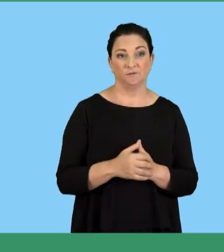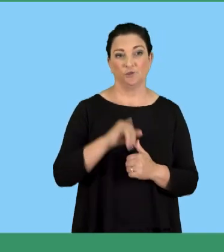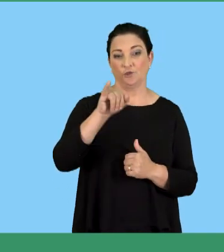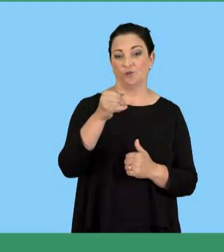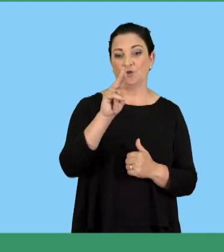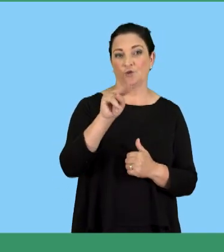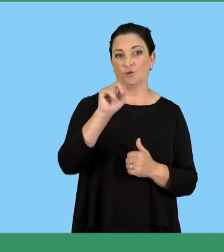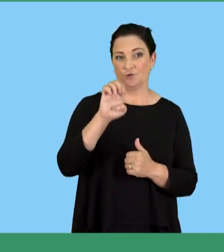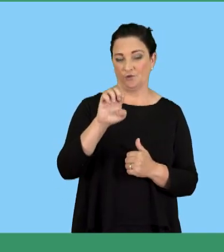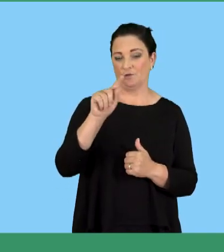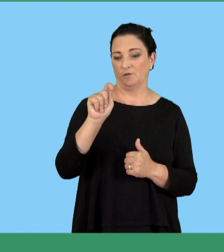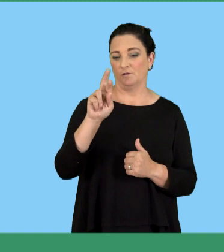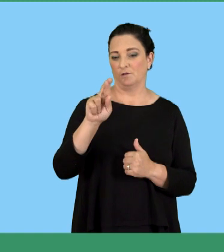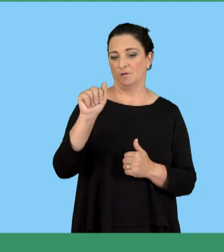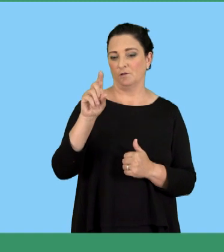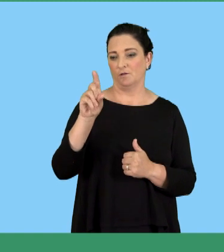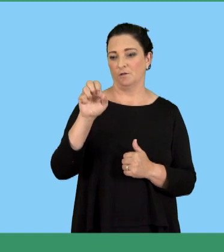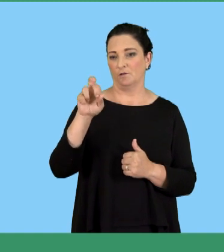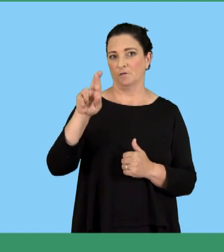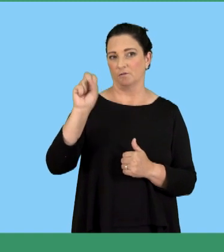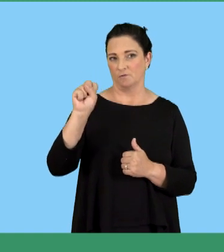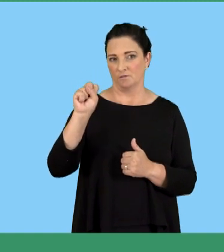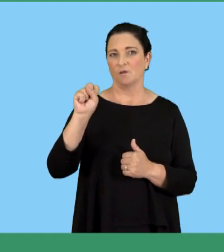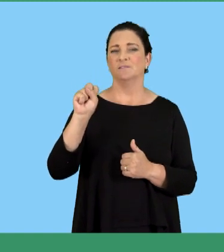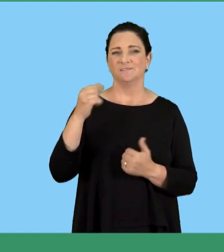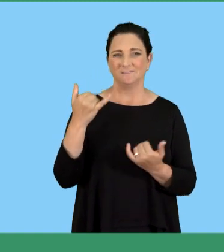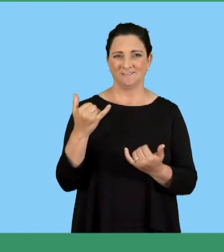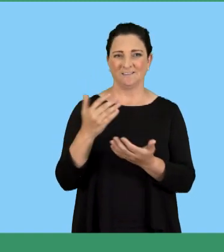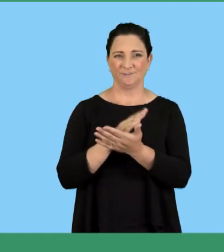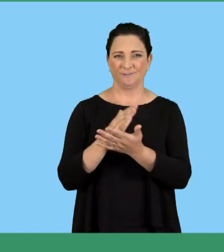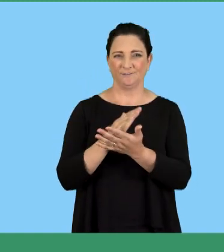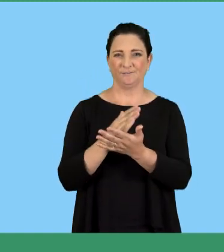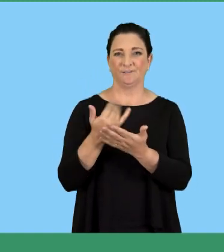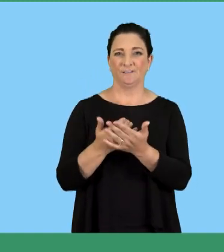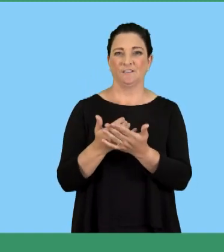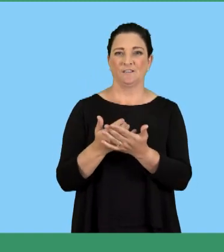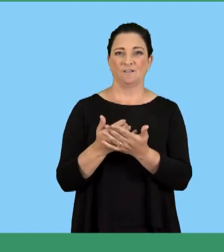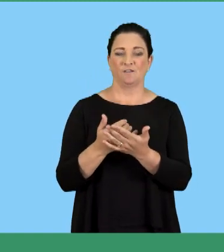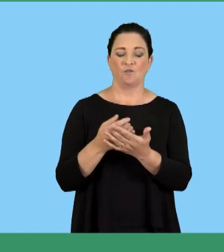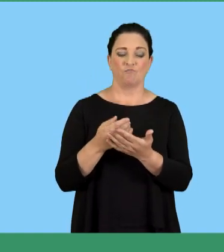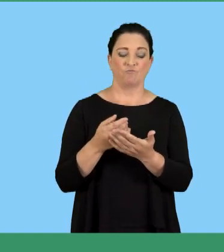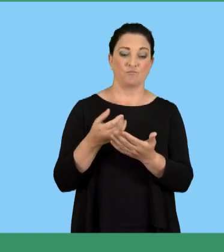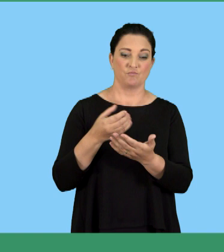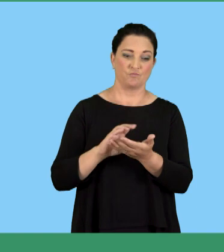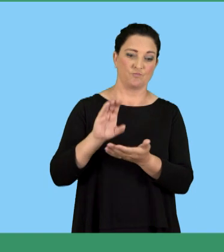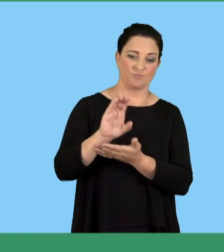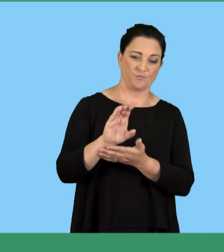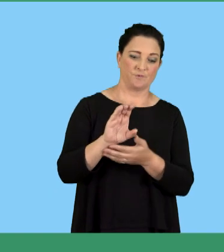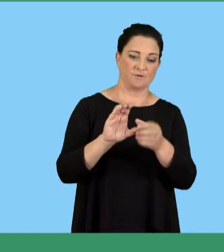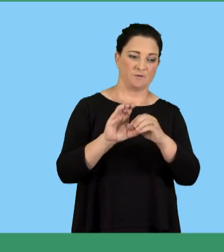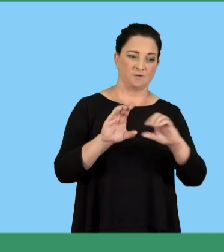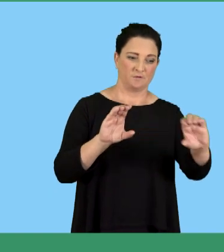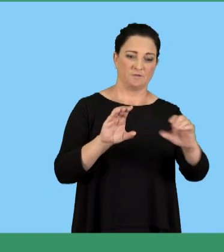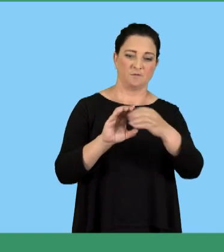June Traders. June Traders decided to invest their surplus profit in corporate social investment